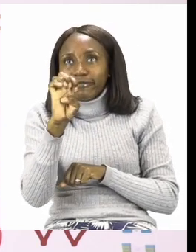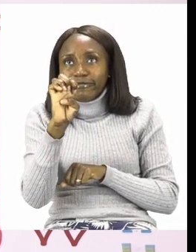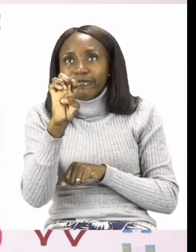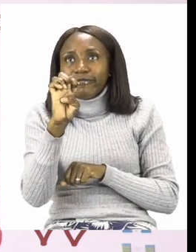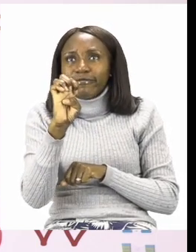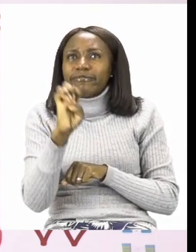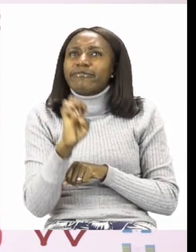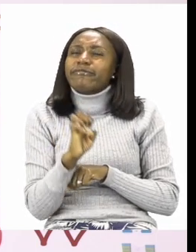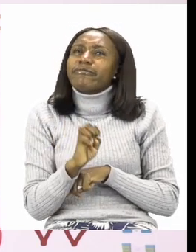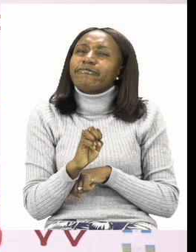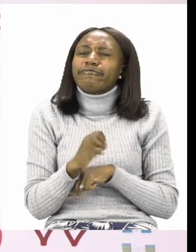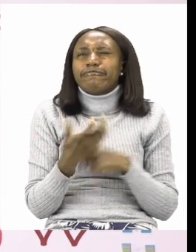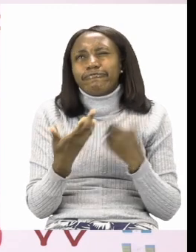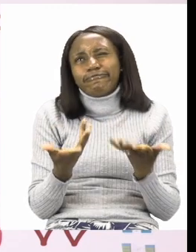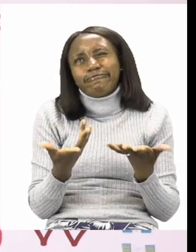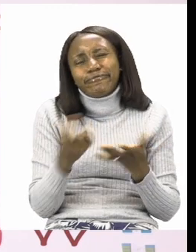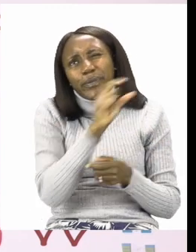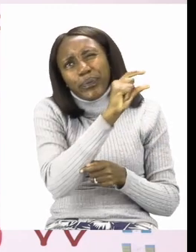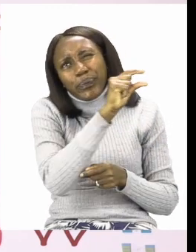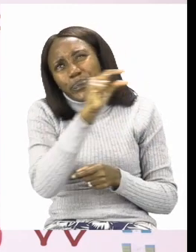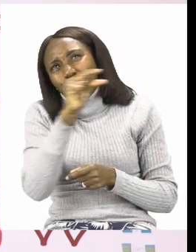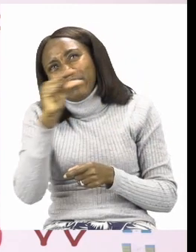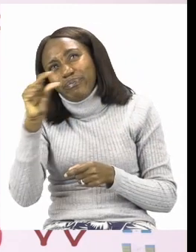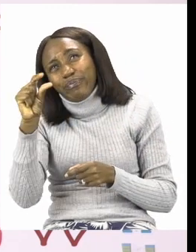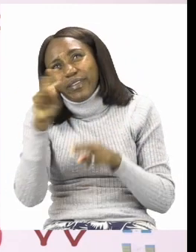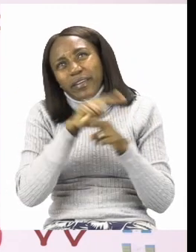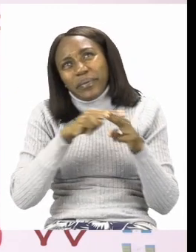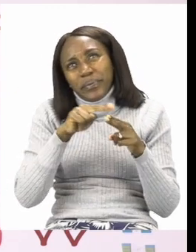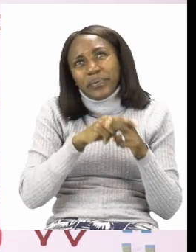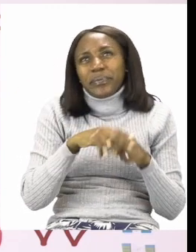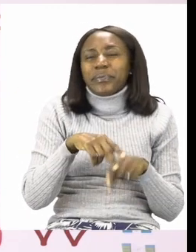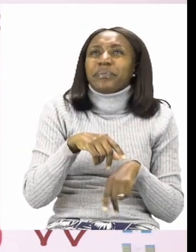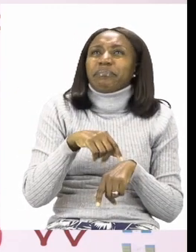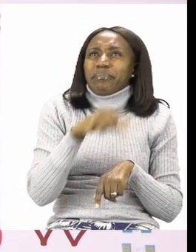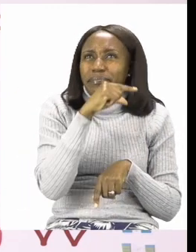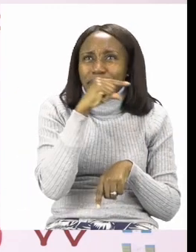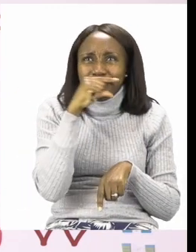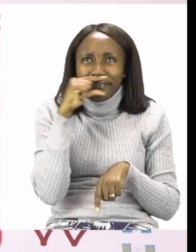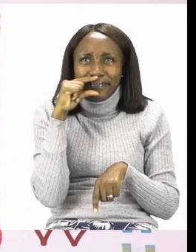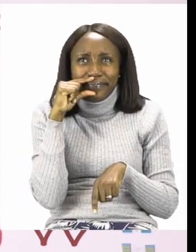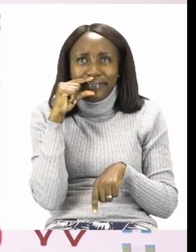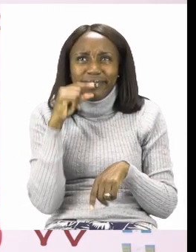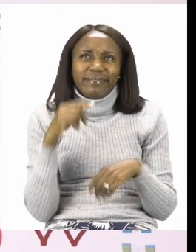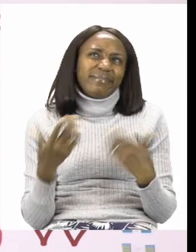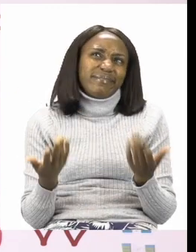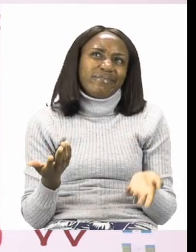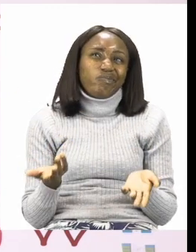What sentence can we form with the word name?